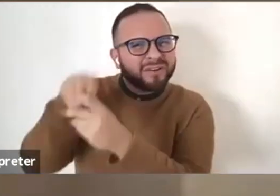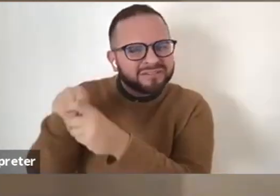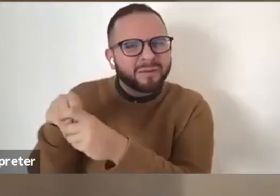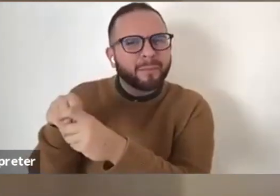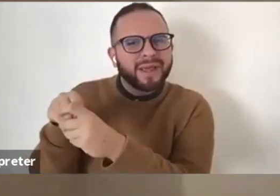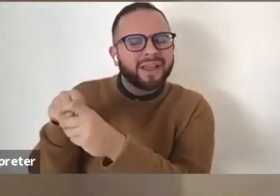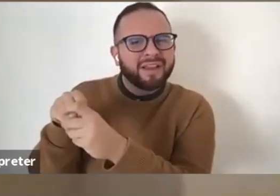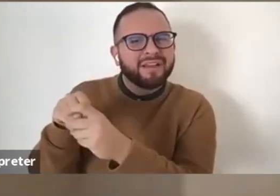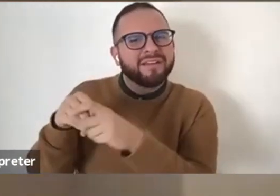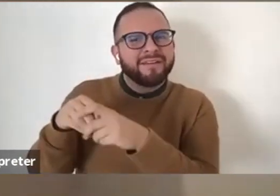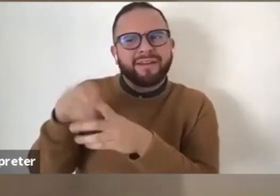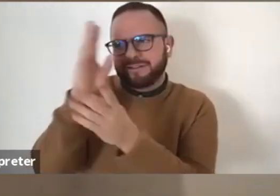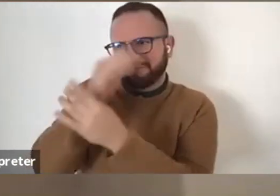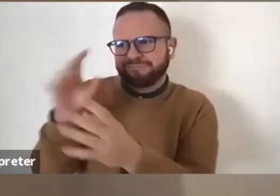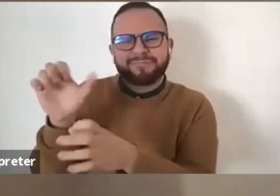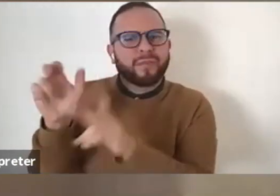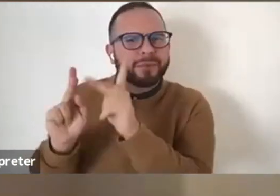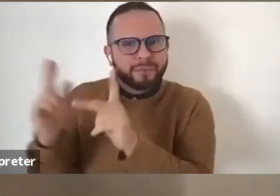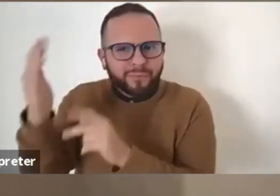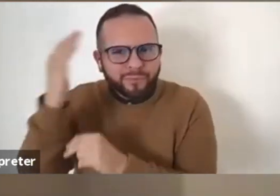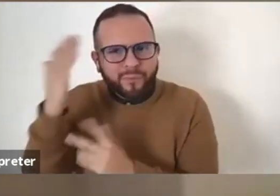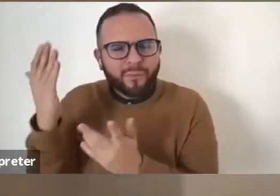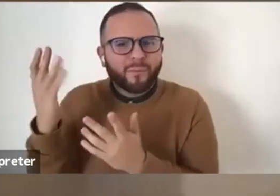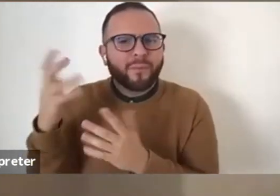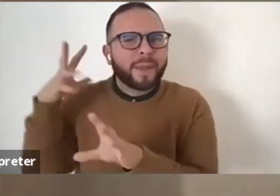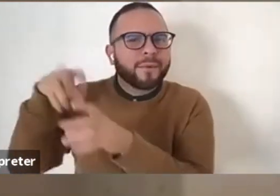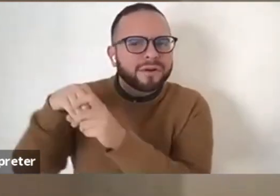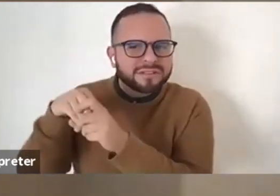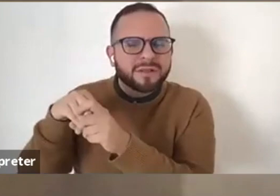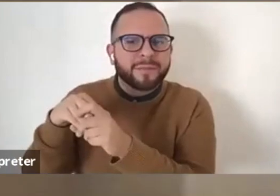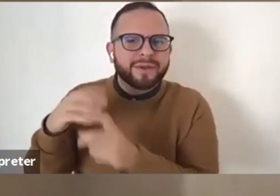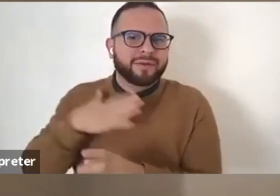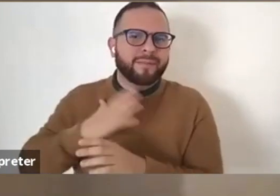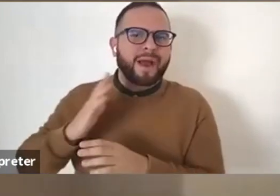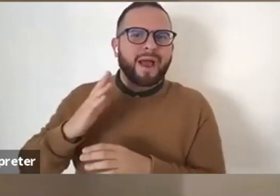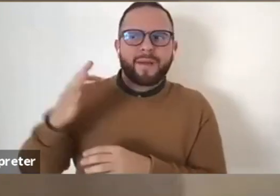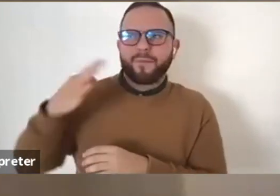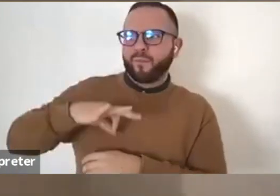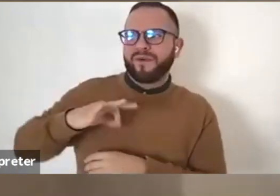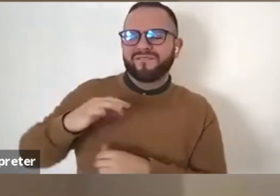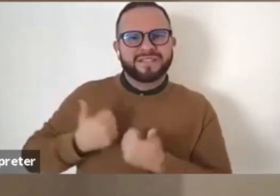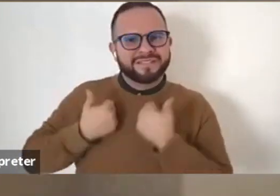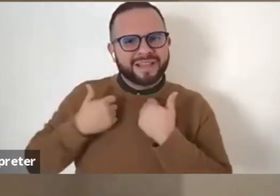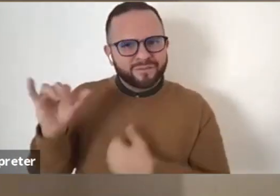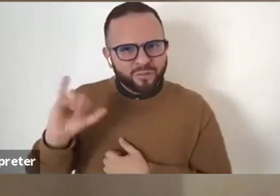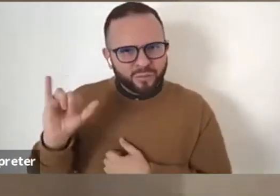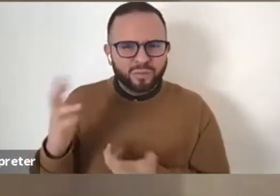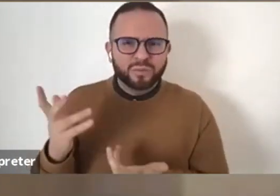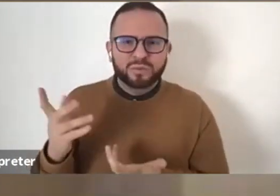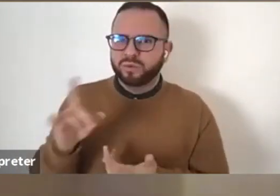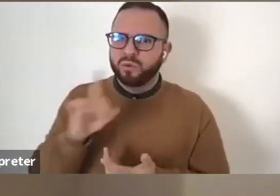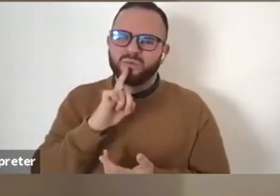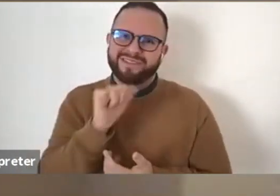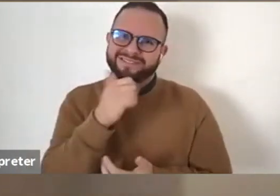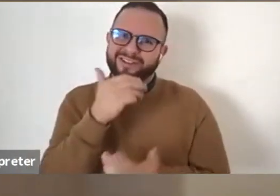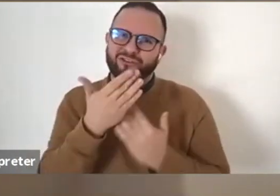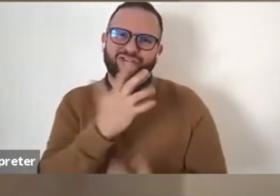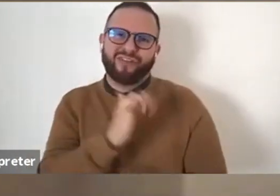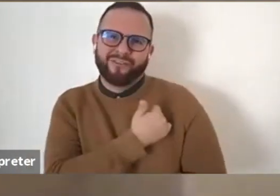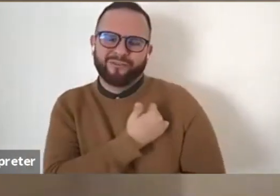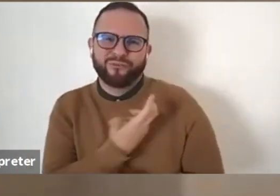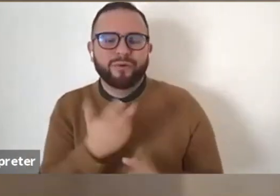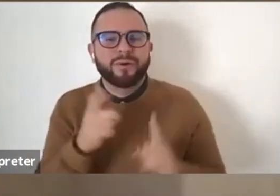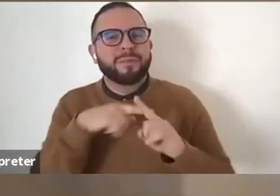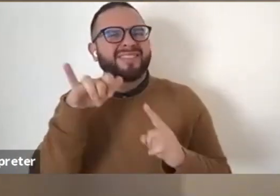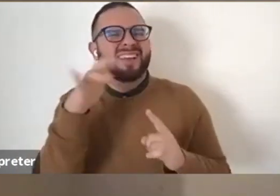let other people participate in my privileged life." So this is not very good attitude, but that's how it looks.